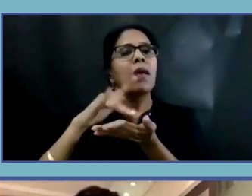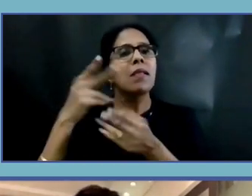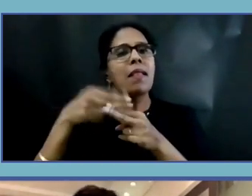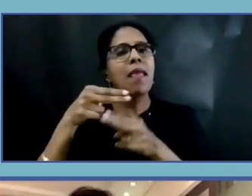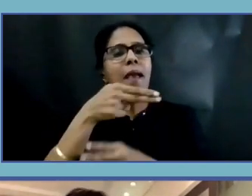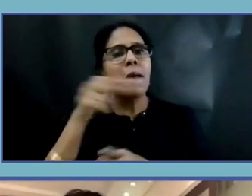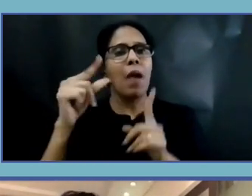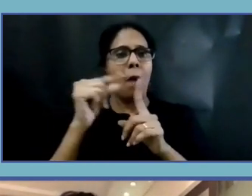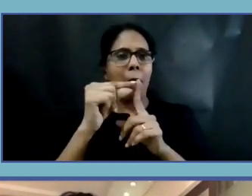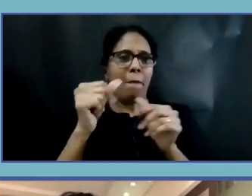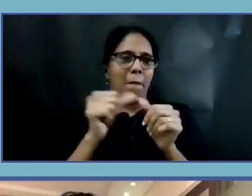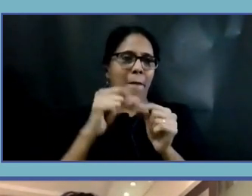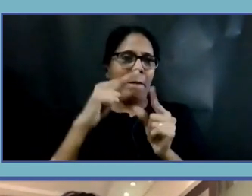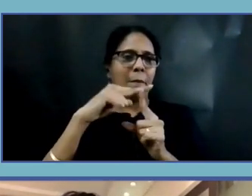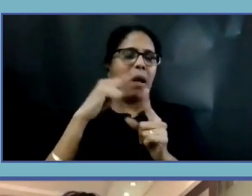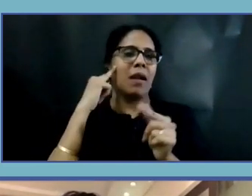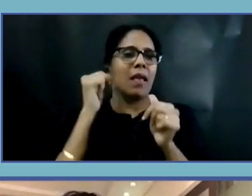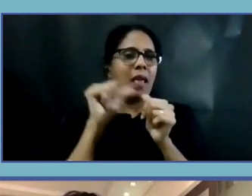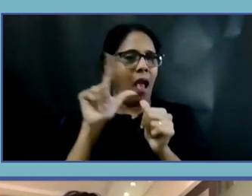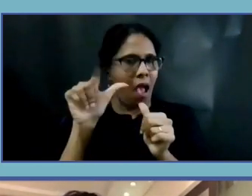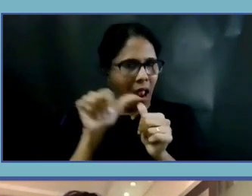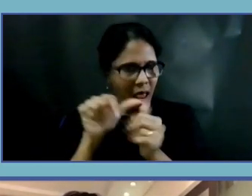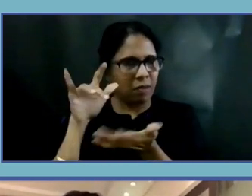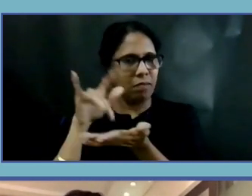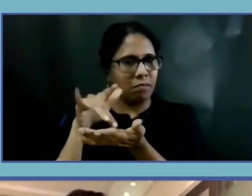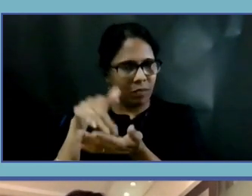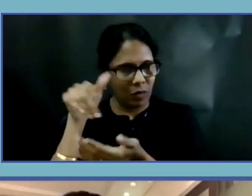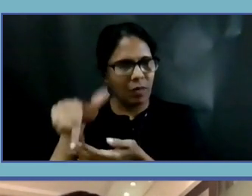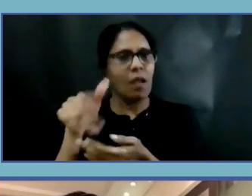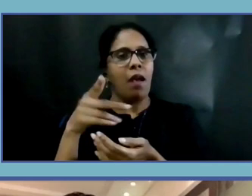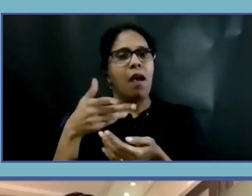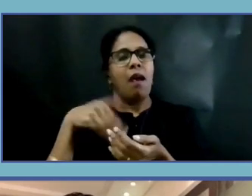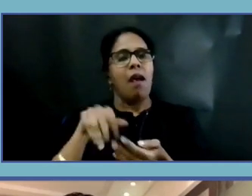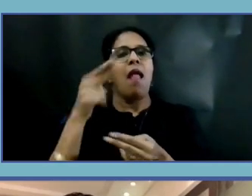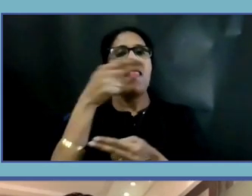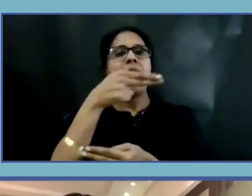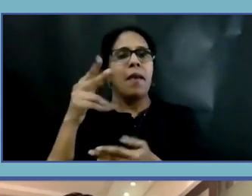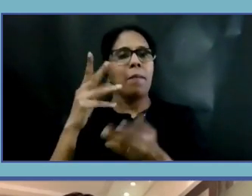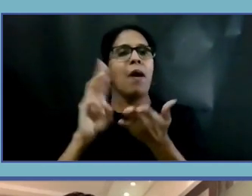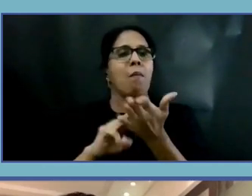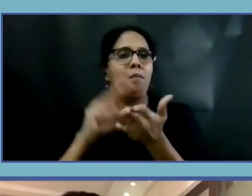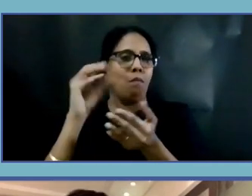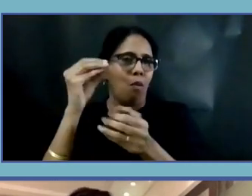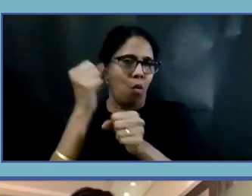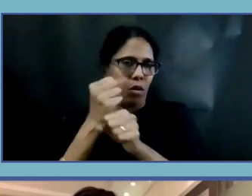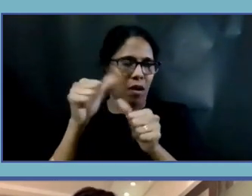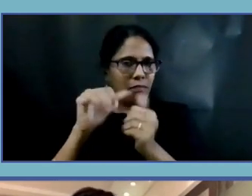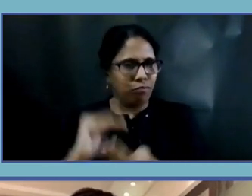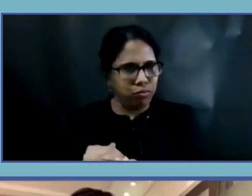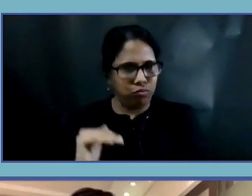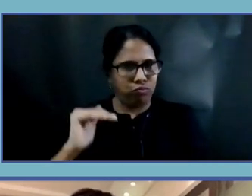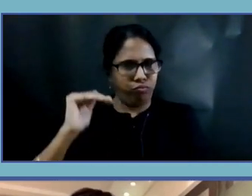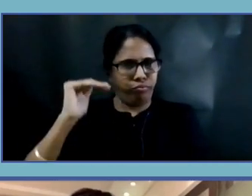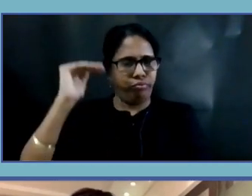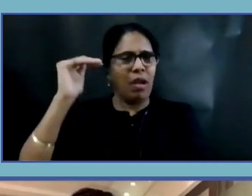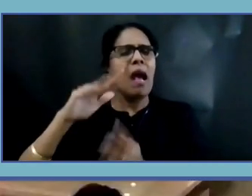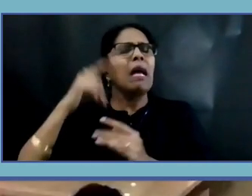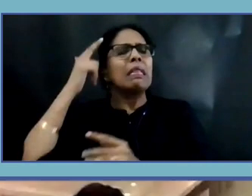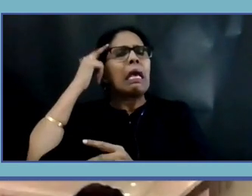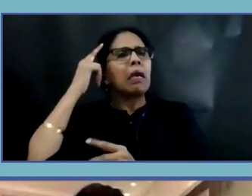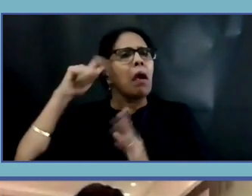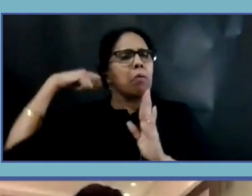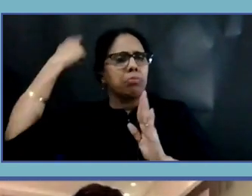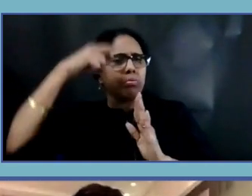was born in Patiala, but I was grown up in Moga. I grew up in Moga and never thought that I'll become an actor one day. Your